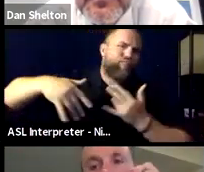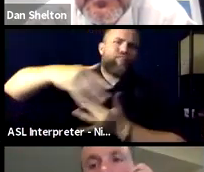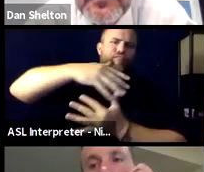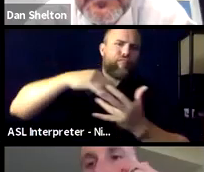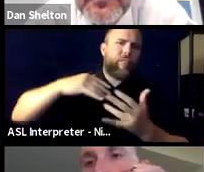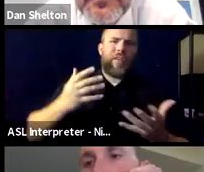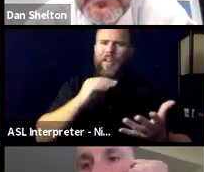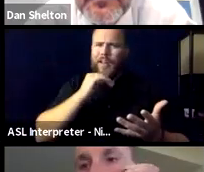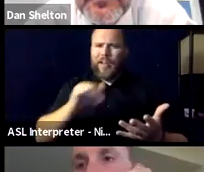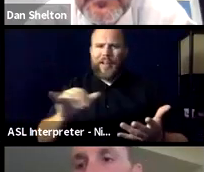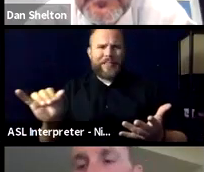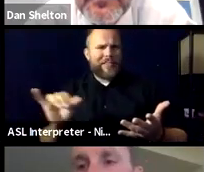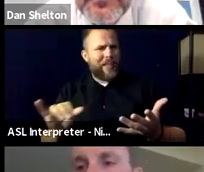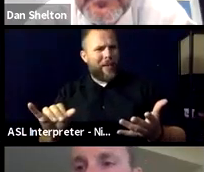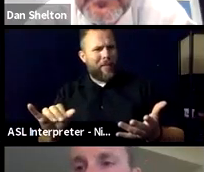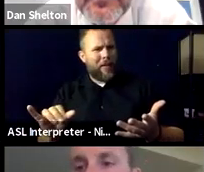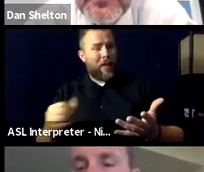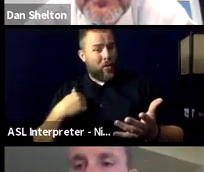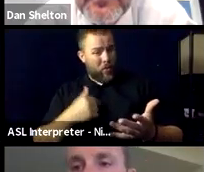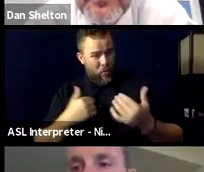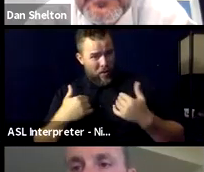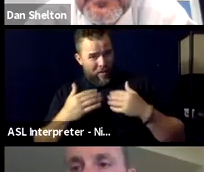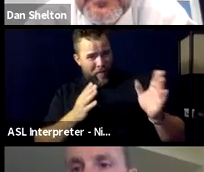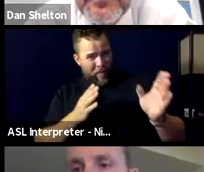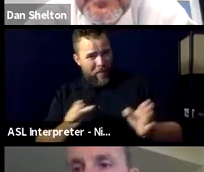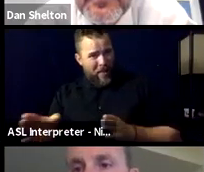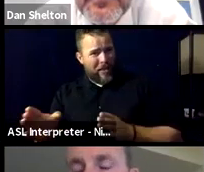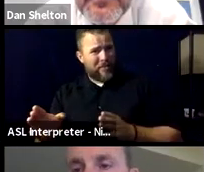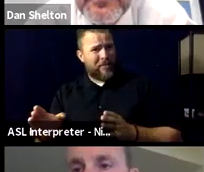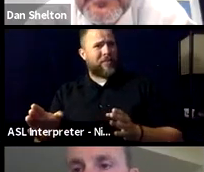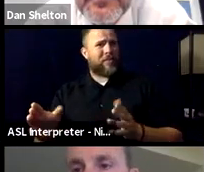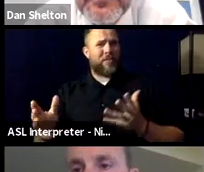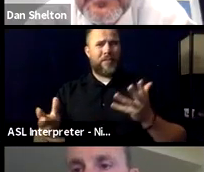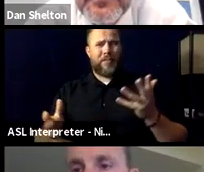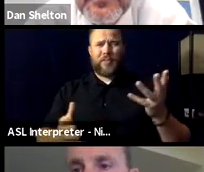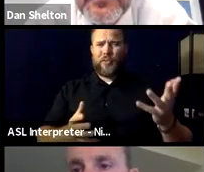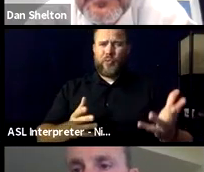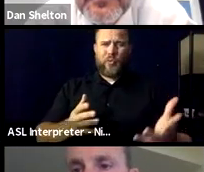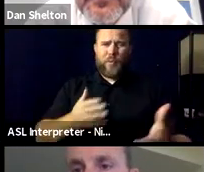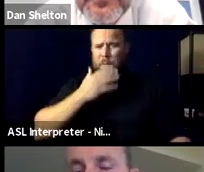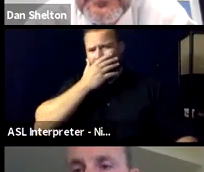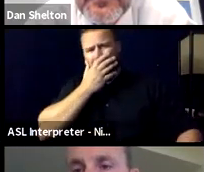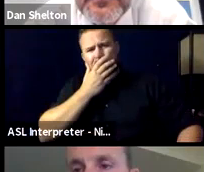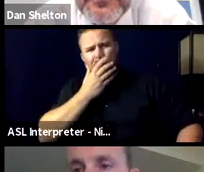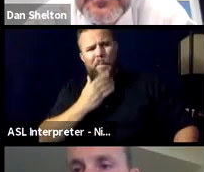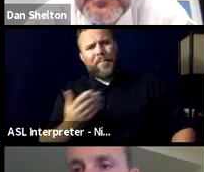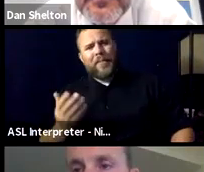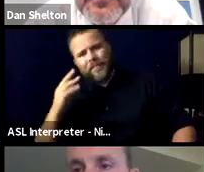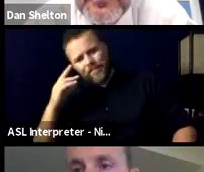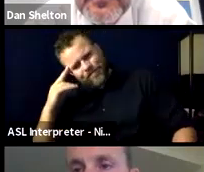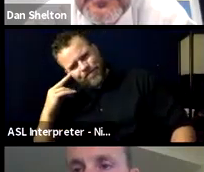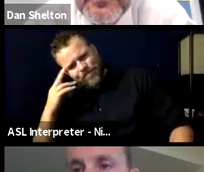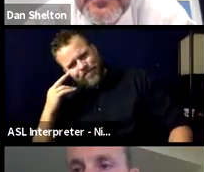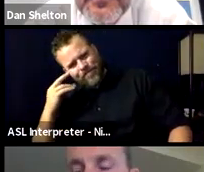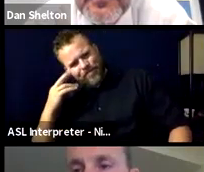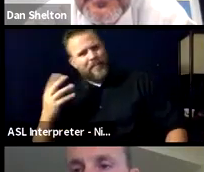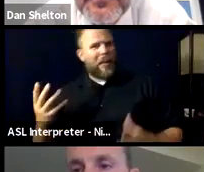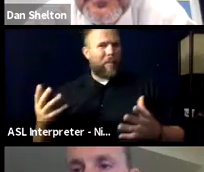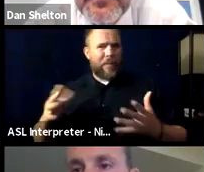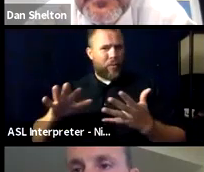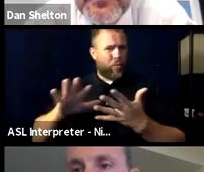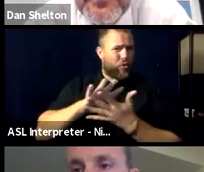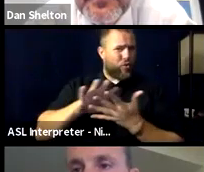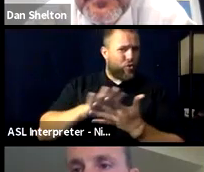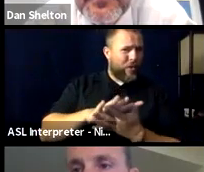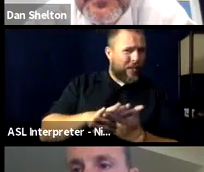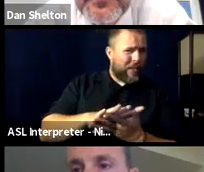situation. So are there plans to what was I thinking, screen? I mean, not